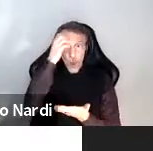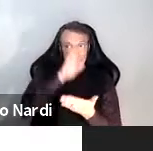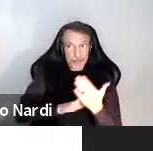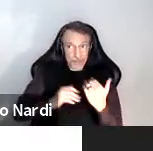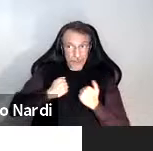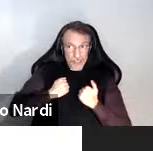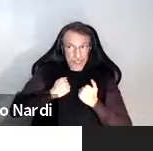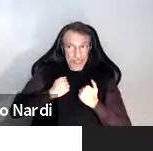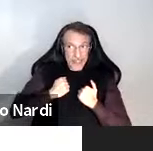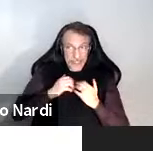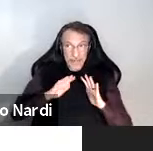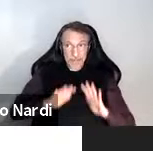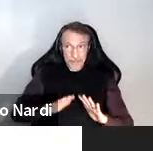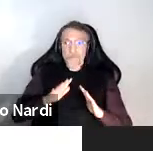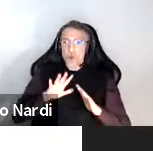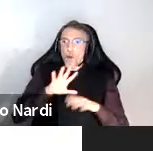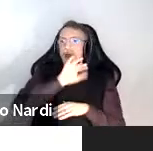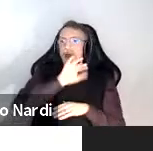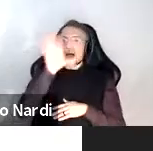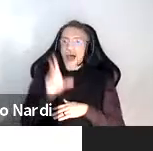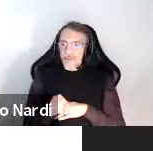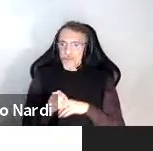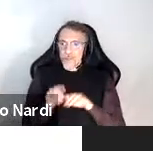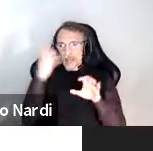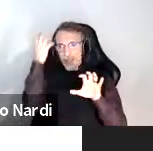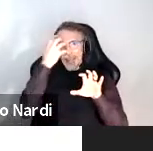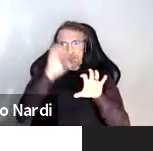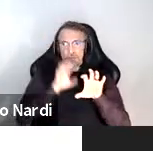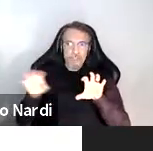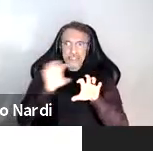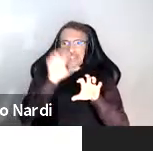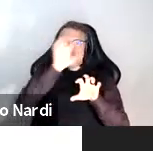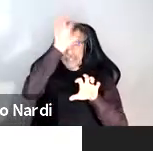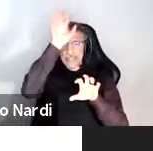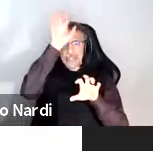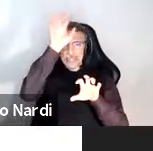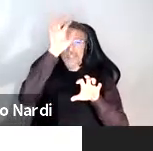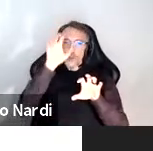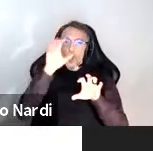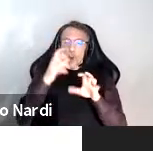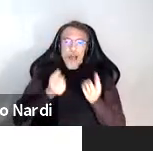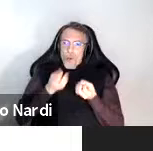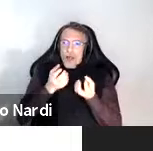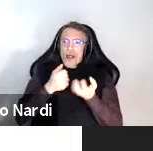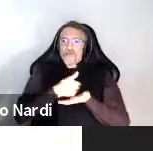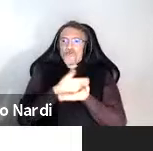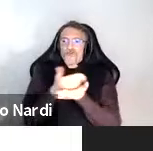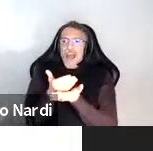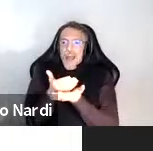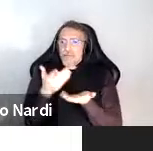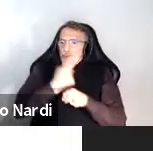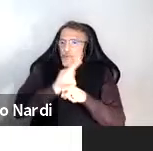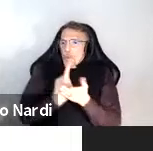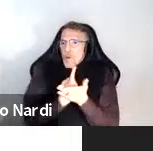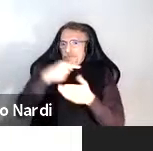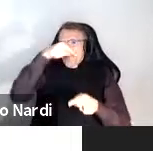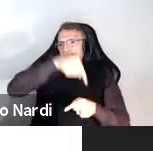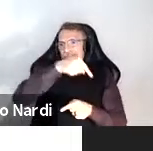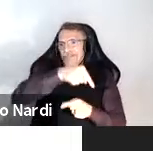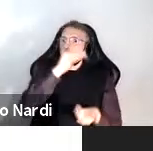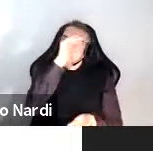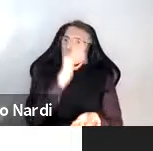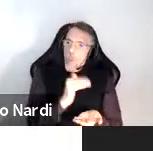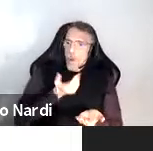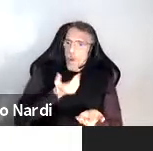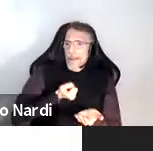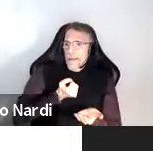mostly from the African countries, so I'm going to share the African context and of course low income countries. So by